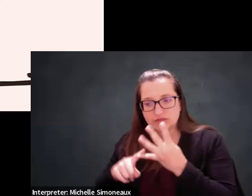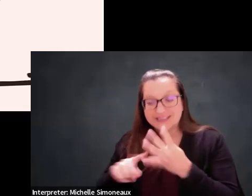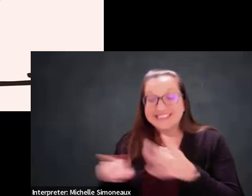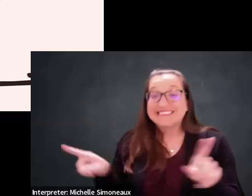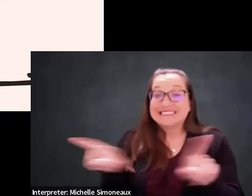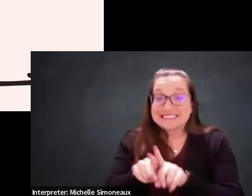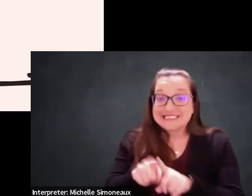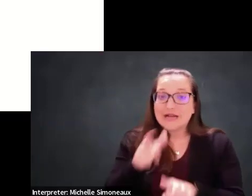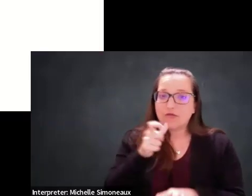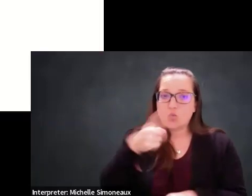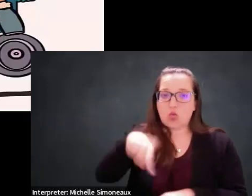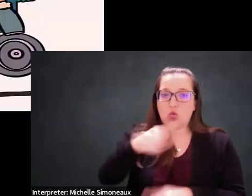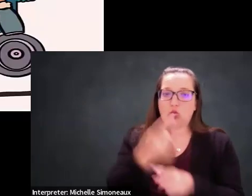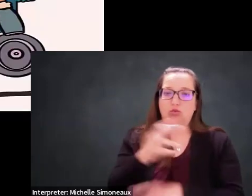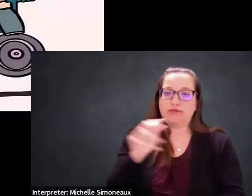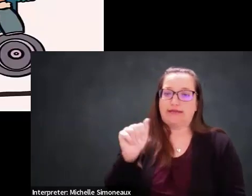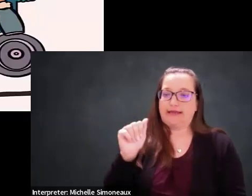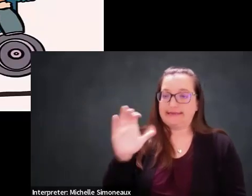users.